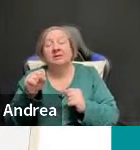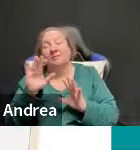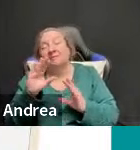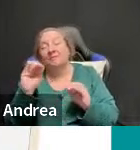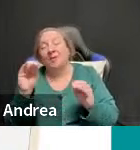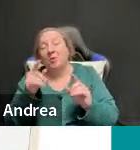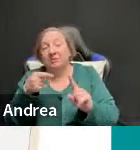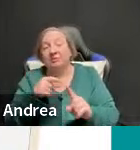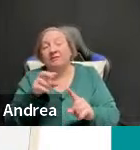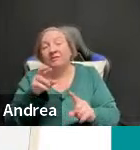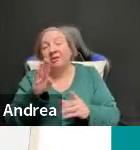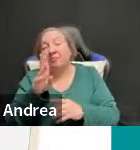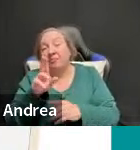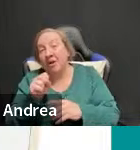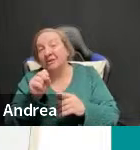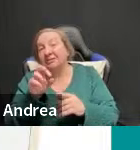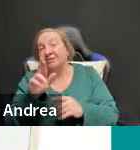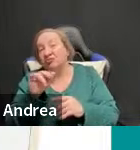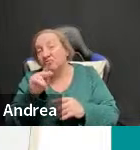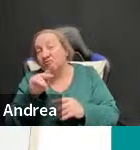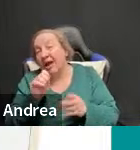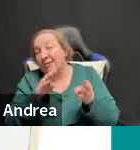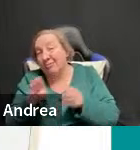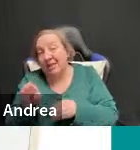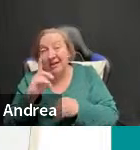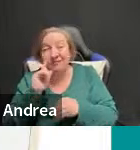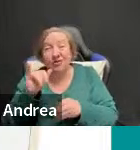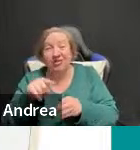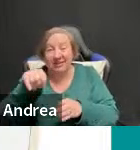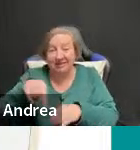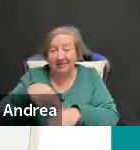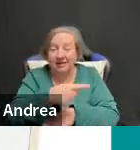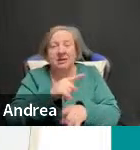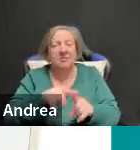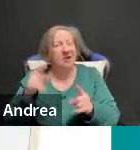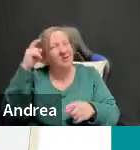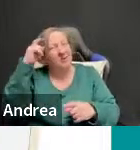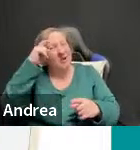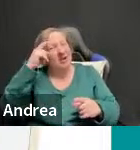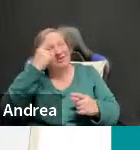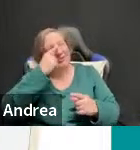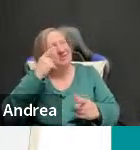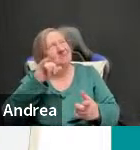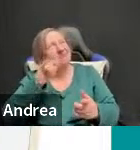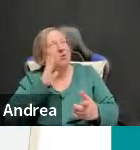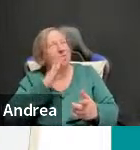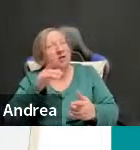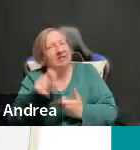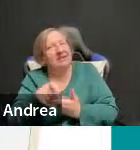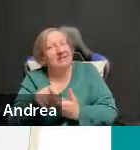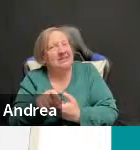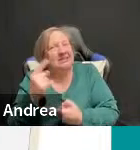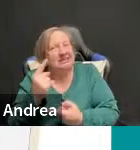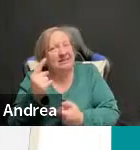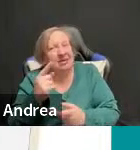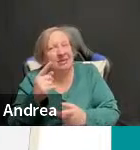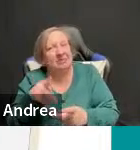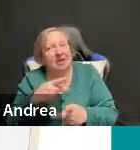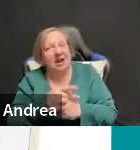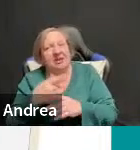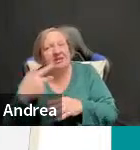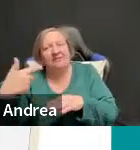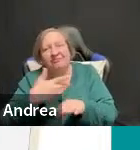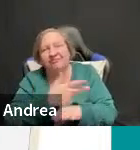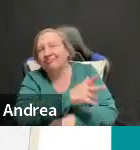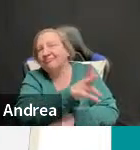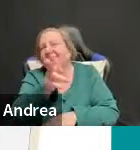specific bus routes planned here, it just seems prudent to think that there's going to be some need for a circulator,